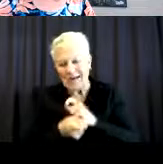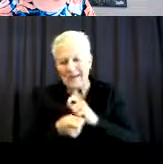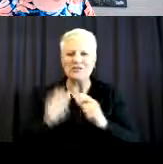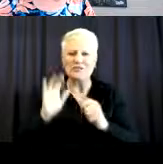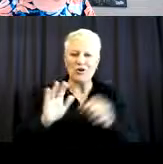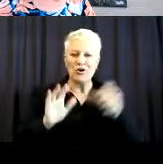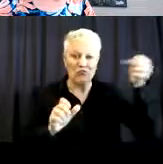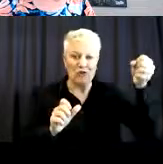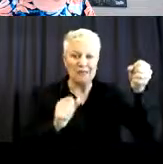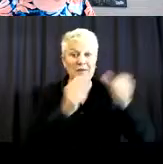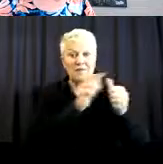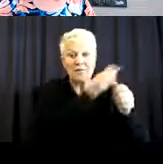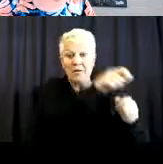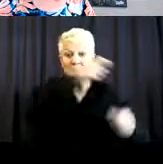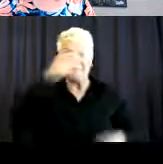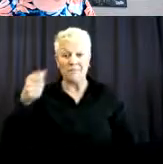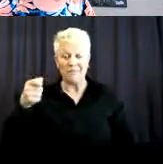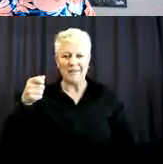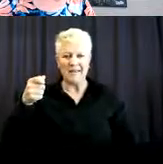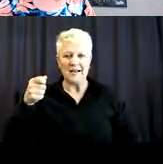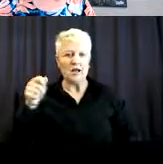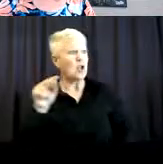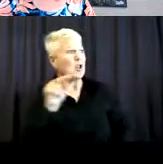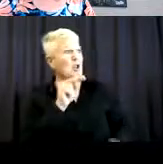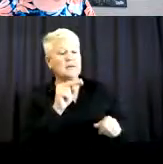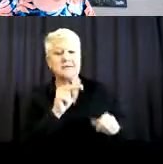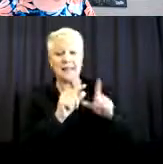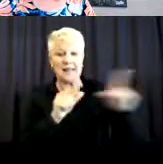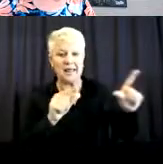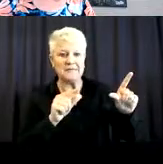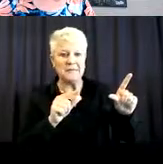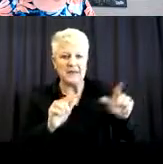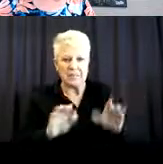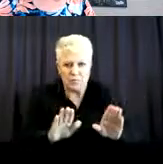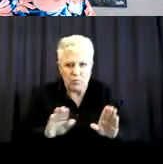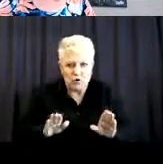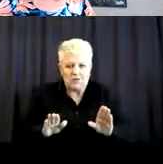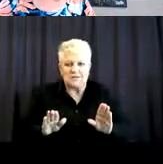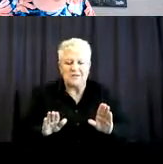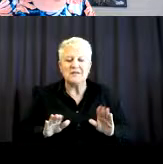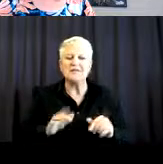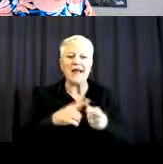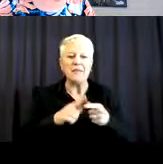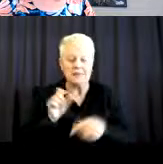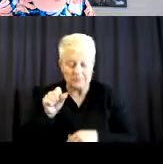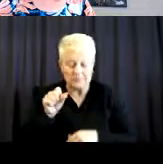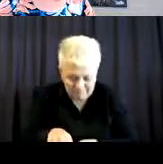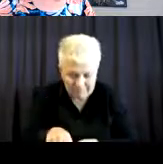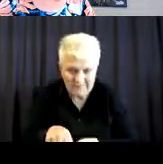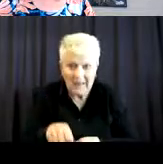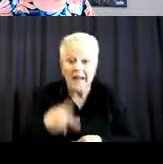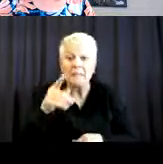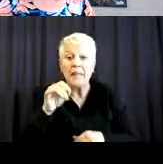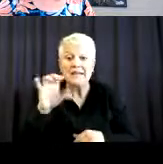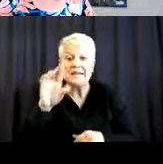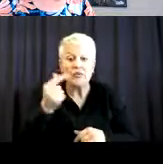her left to right hand, turns to her left, and pushes against the wall behind her. She bends down and pulls the plastic ring almost